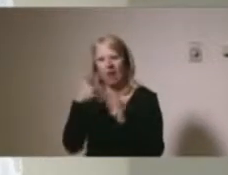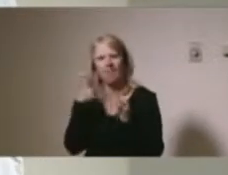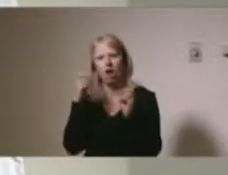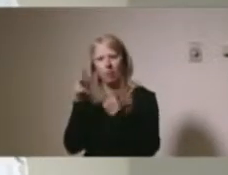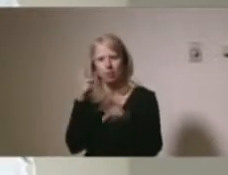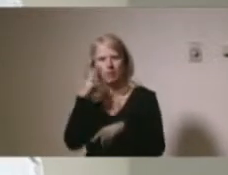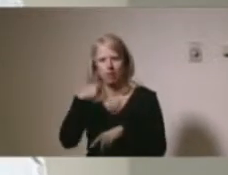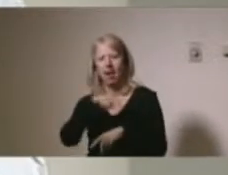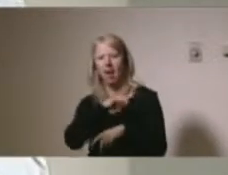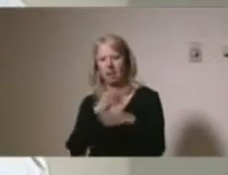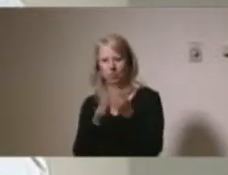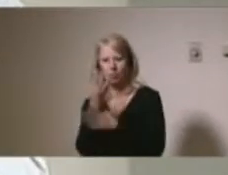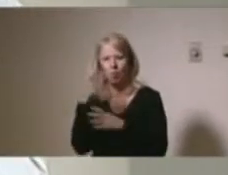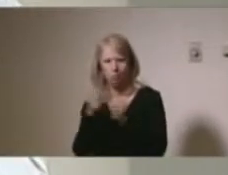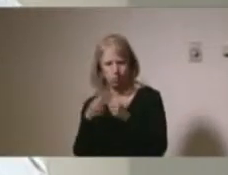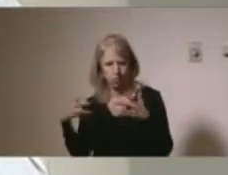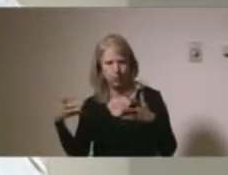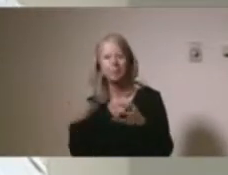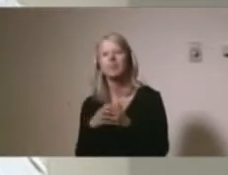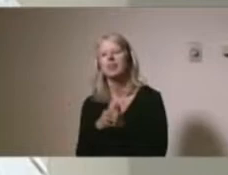bit about the